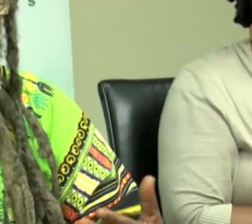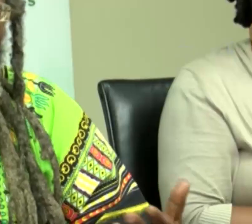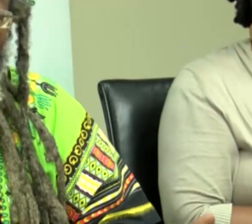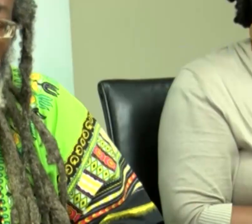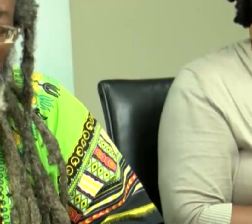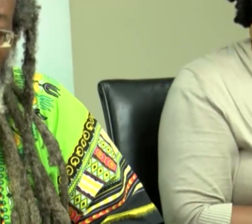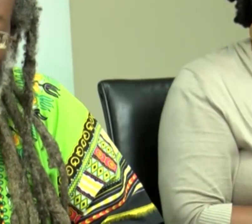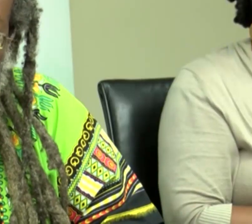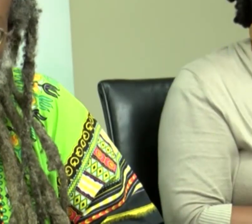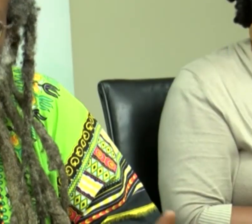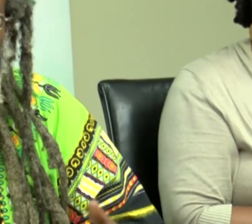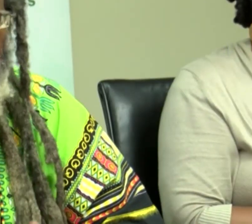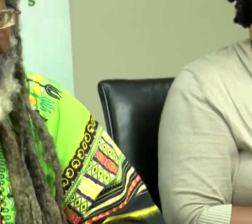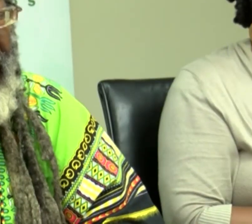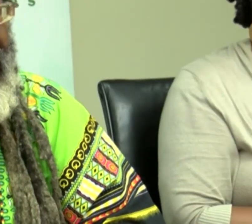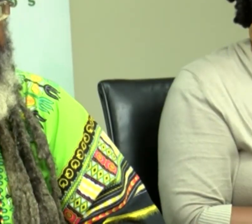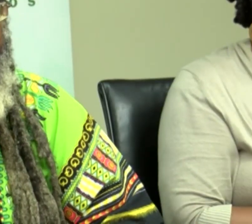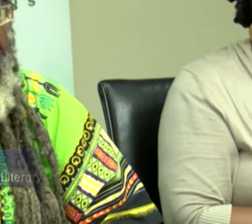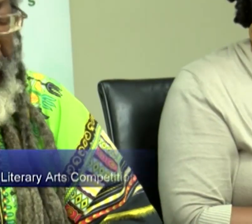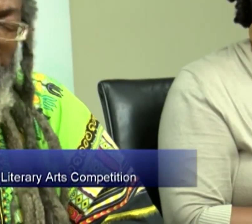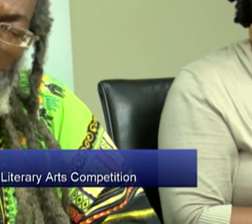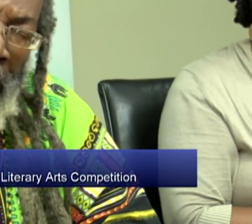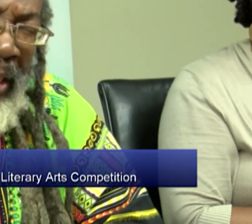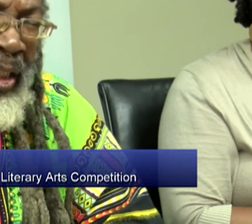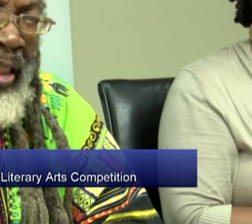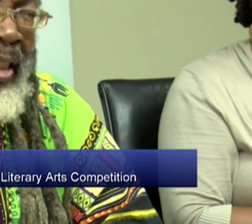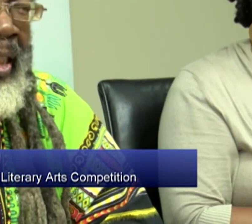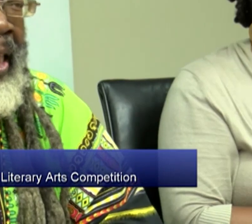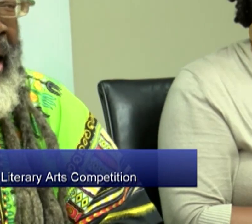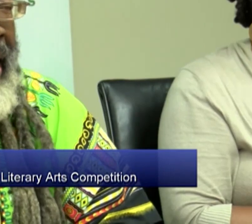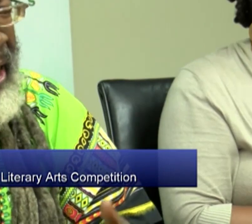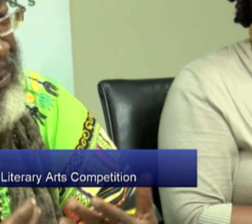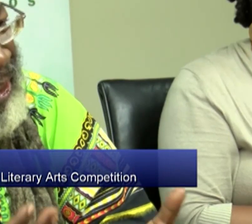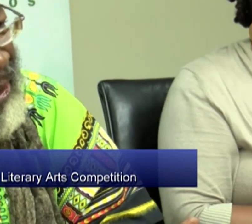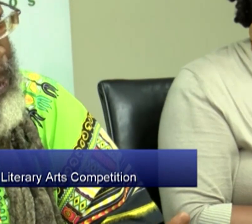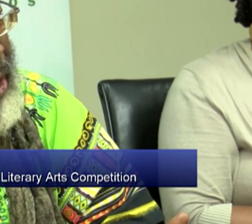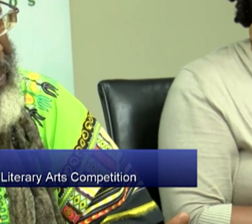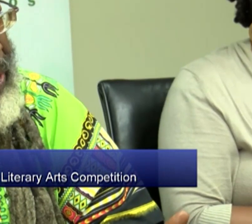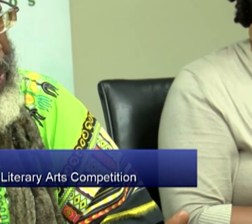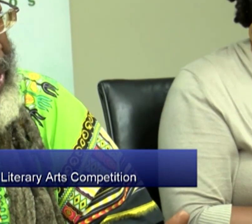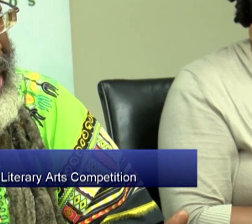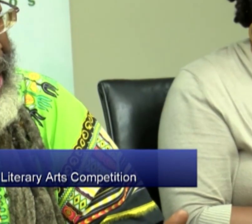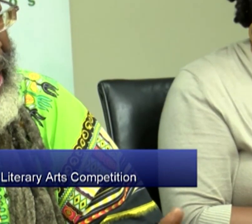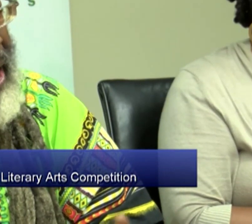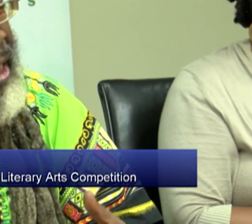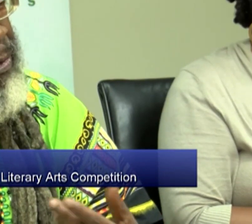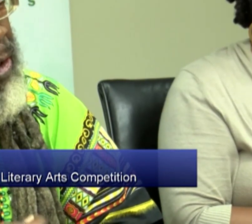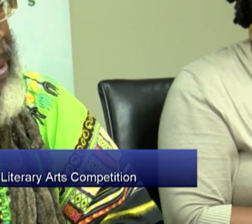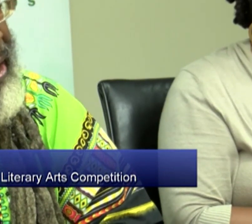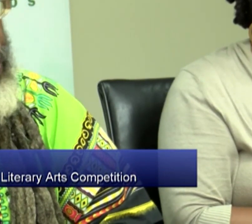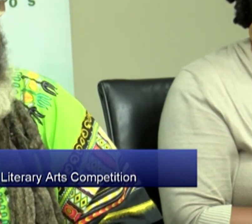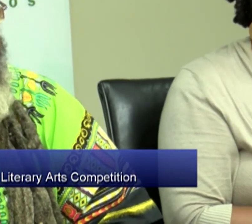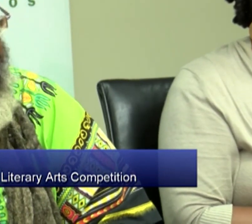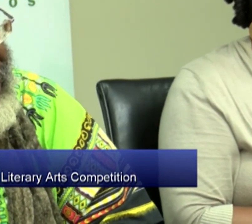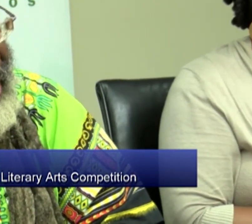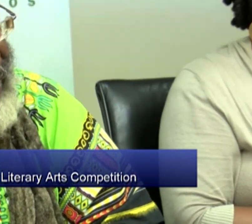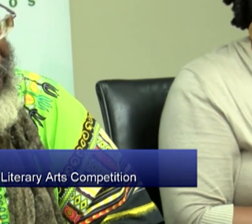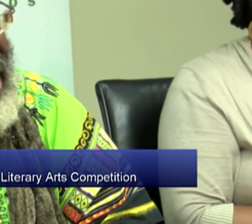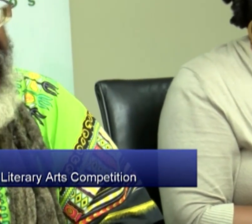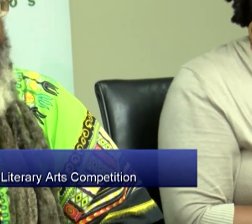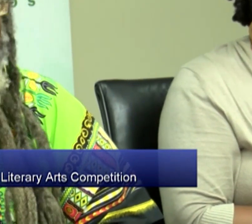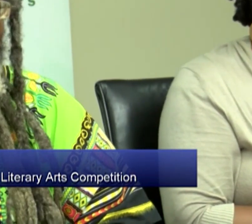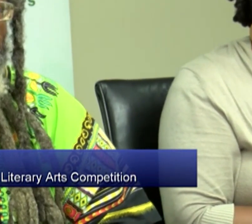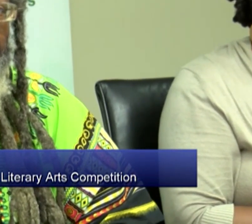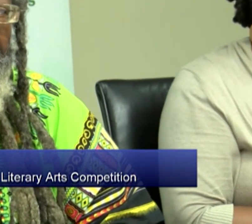They've come to meet the judges' sessions, they've spoken with the judges, they've taken what they've been told to heart, they've gone back, they've worked at the